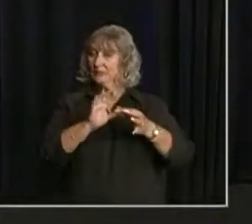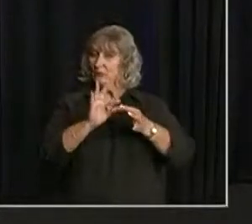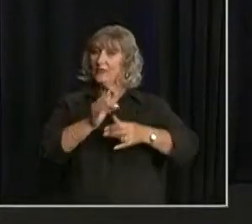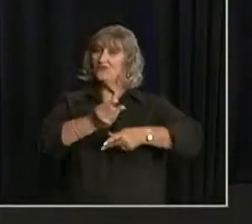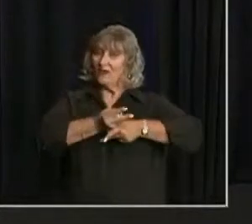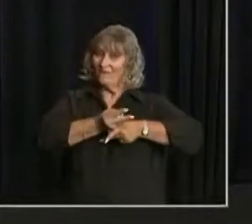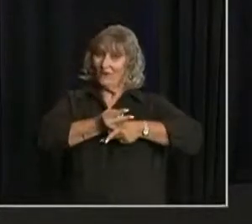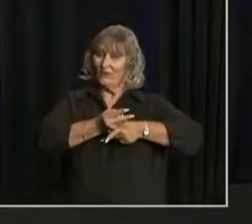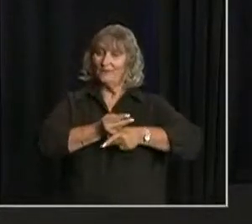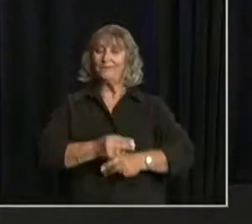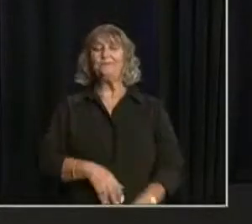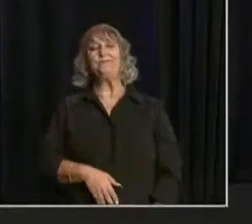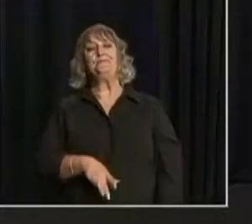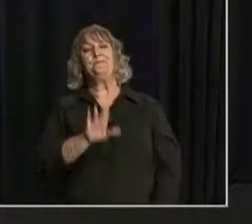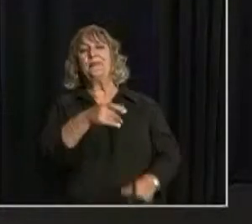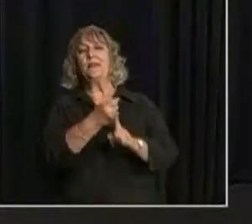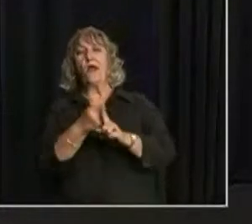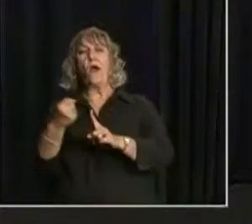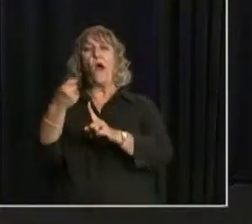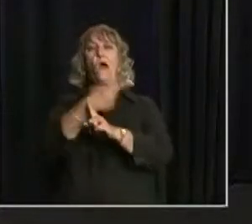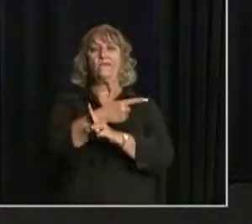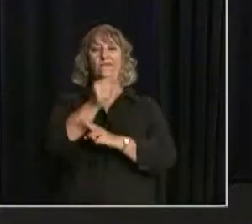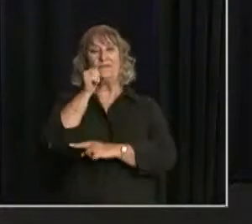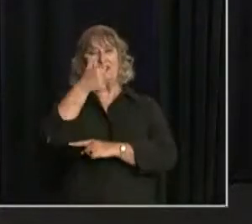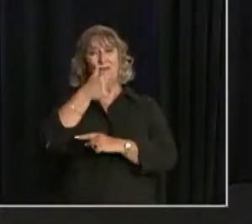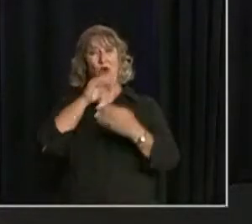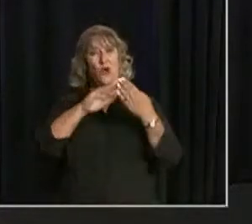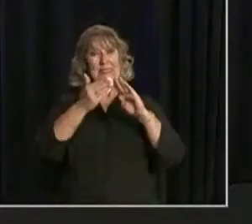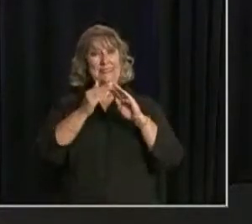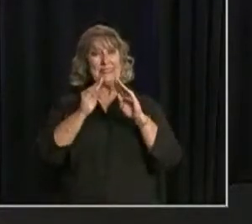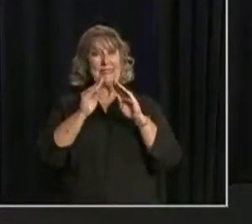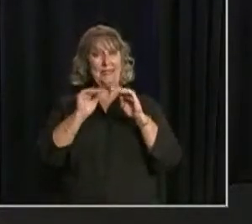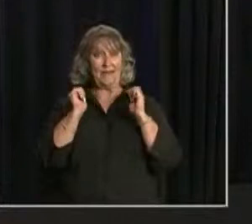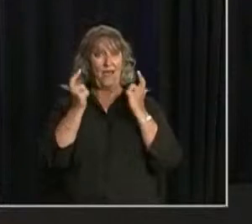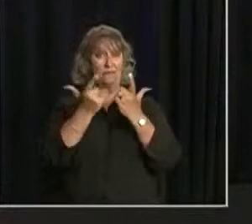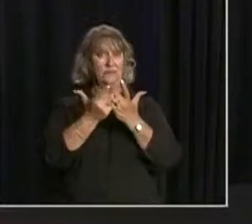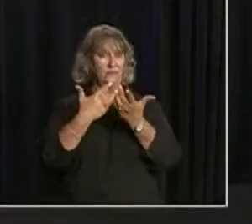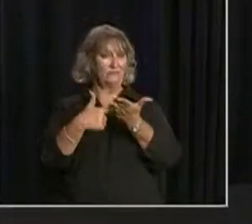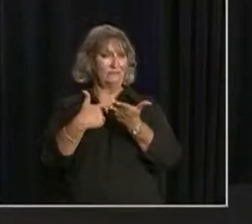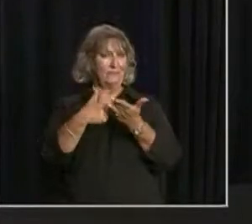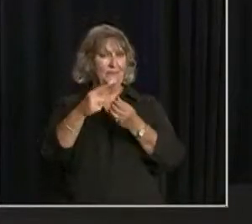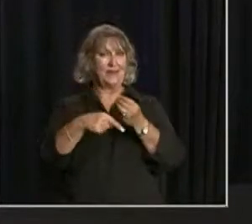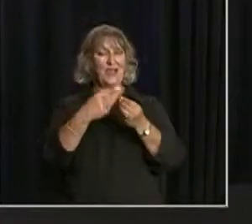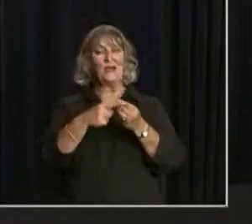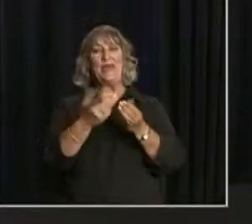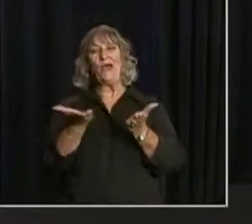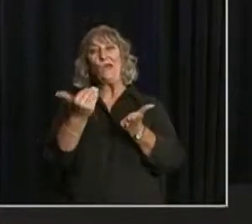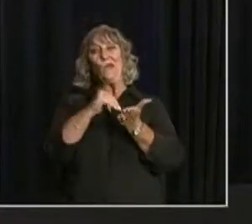unrelated to COVID, tomorrow the City Council is going to be discussing redistricting for the City Council districts.